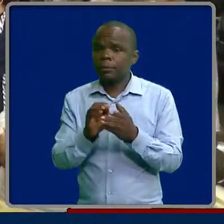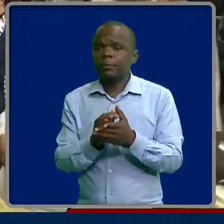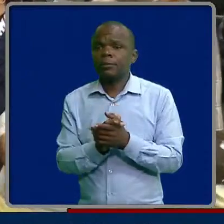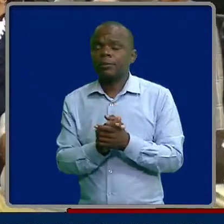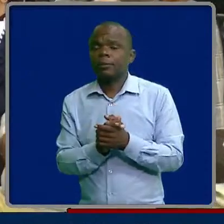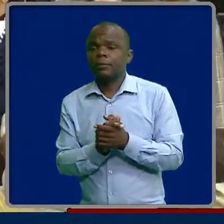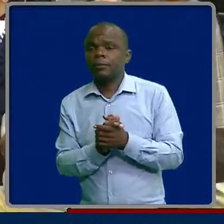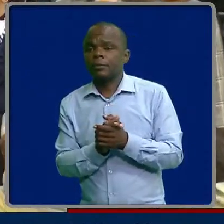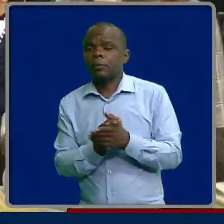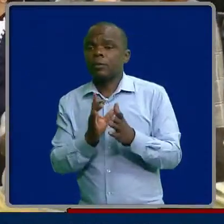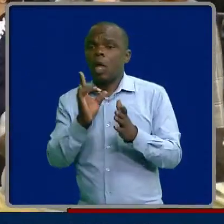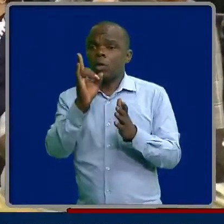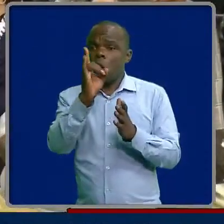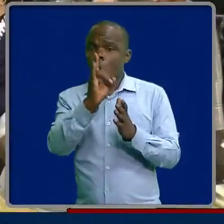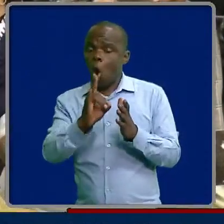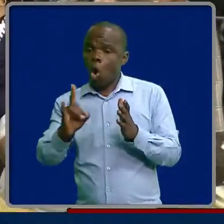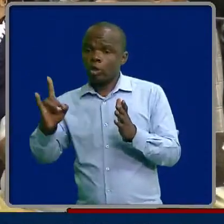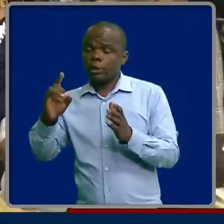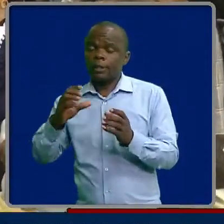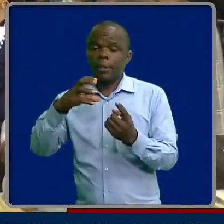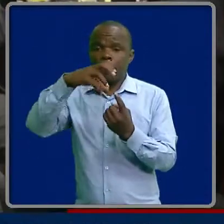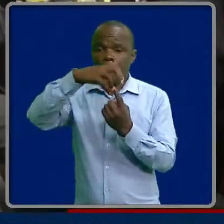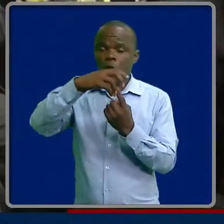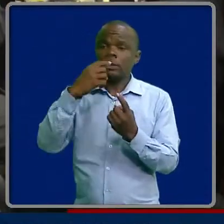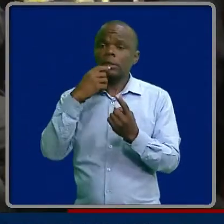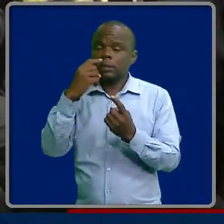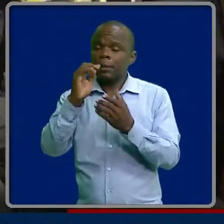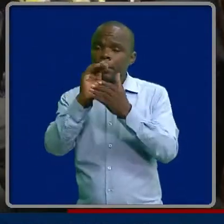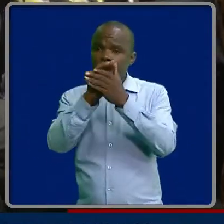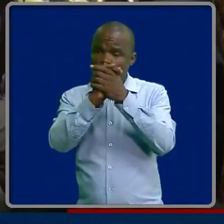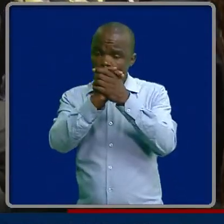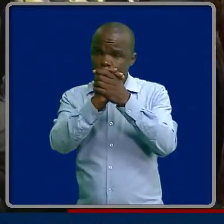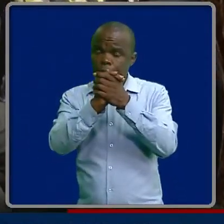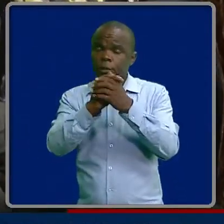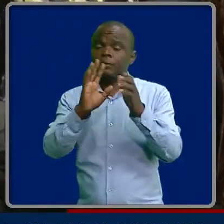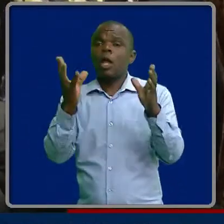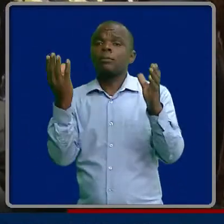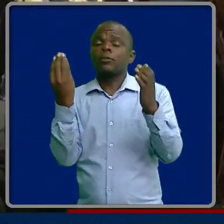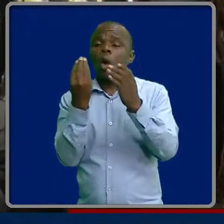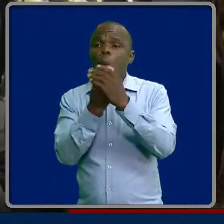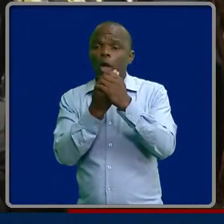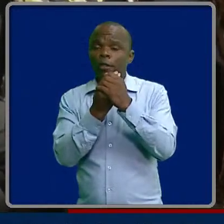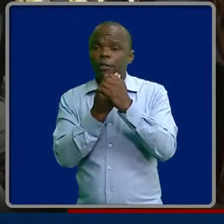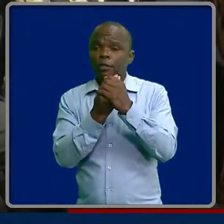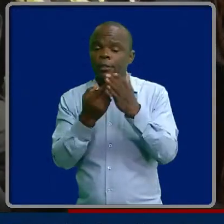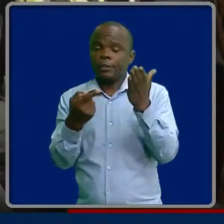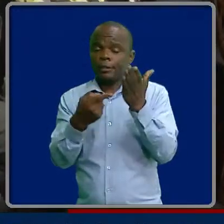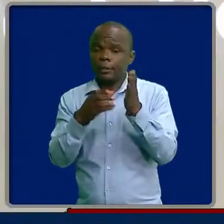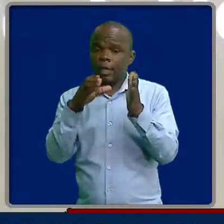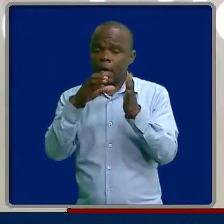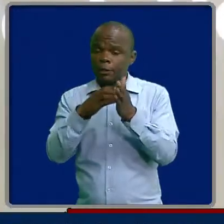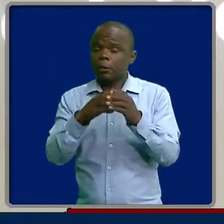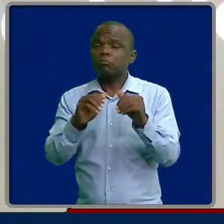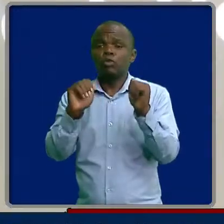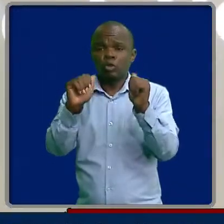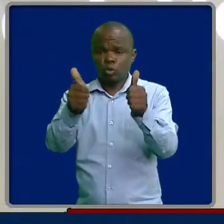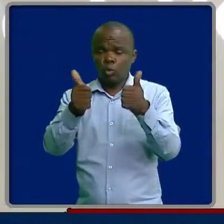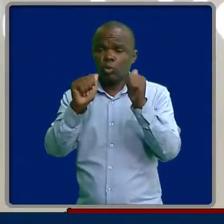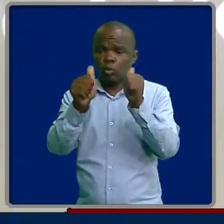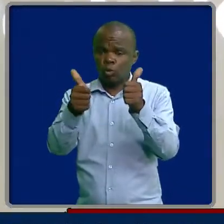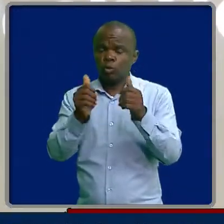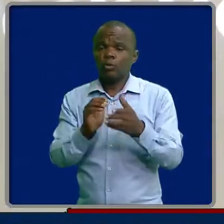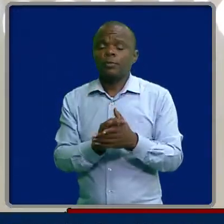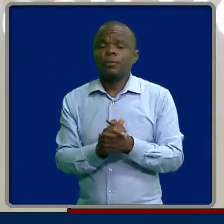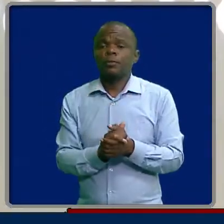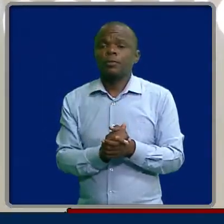Glenn Orari, the hotel CEO, says the partnership they have made with the town has played a major role in upscaling tourism in the area. Birth of the idea